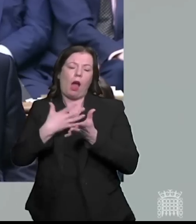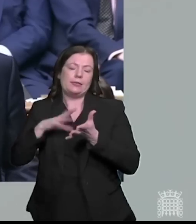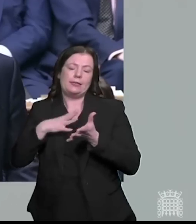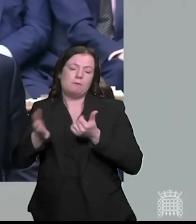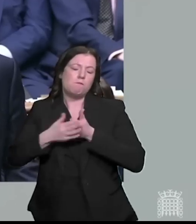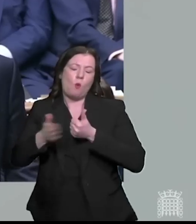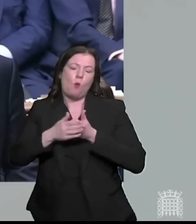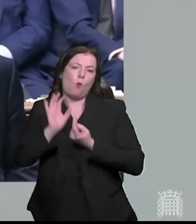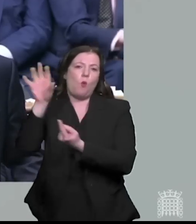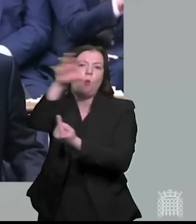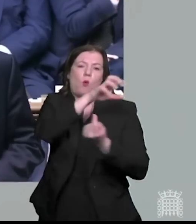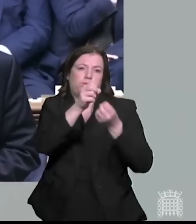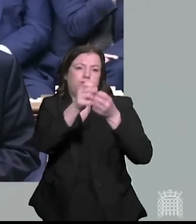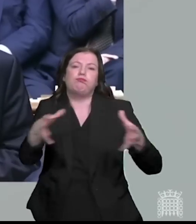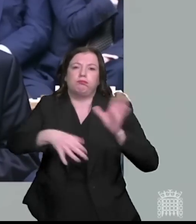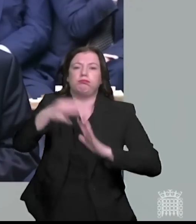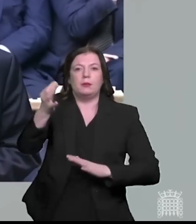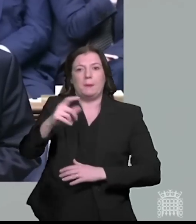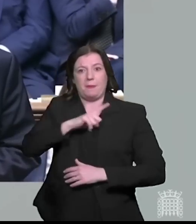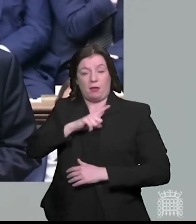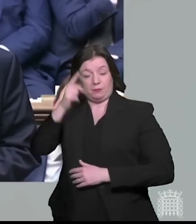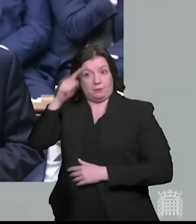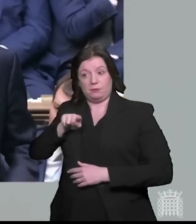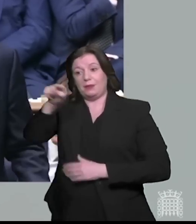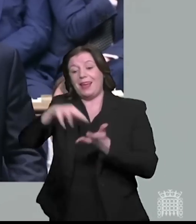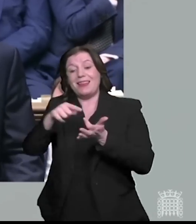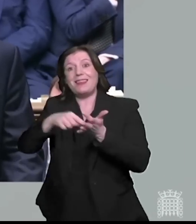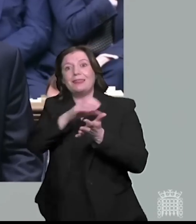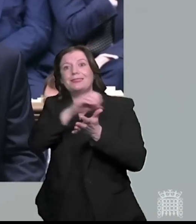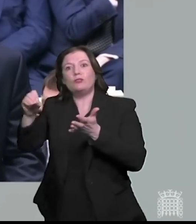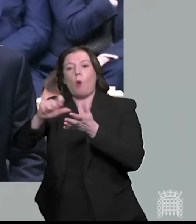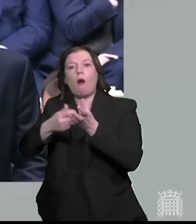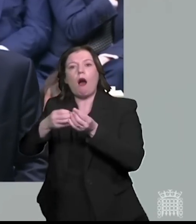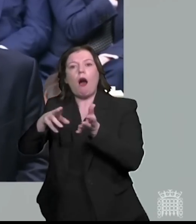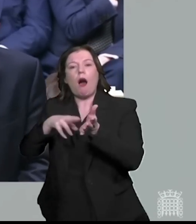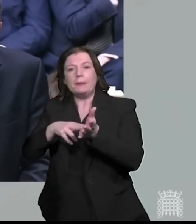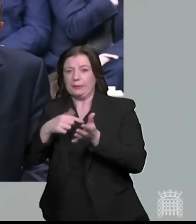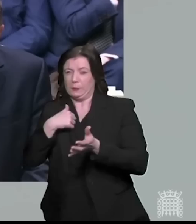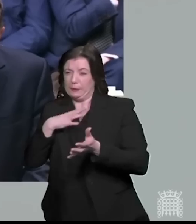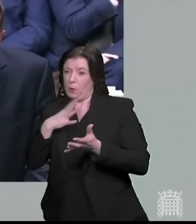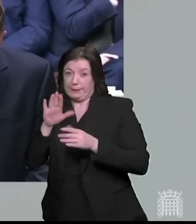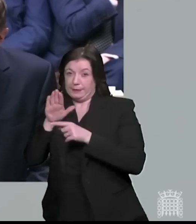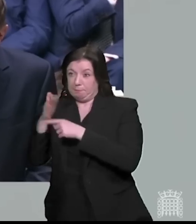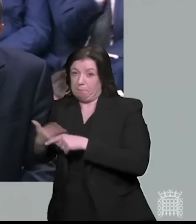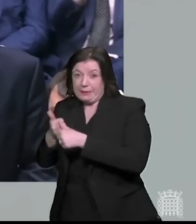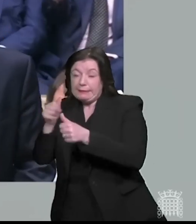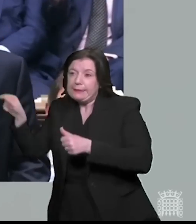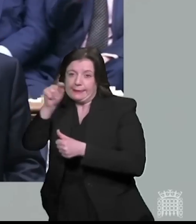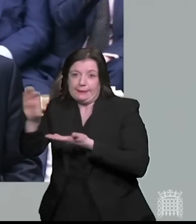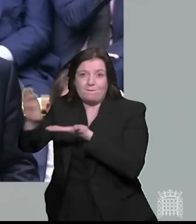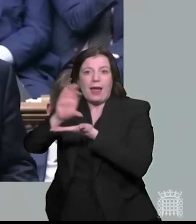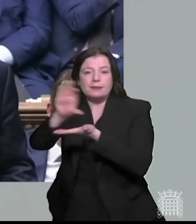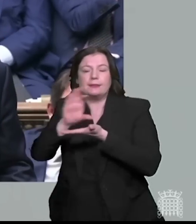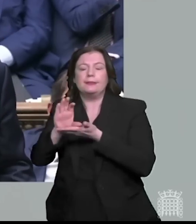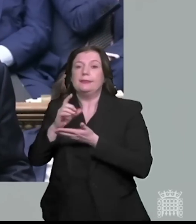vital to meet our net zero obligations. So to encourage private sector investment into our nuclear programme, I today confirm that, subject